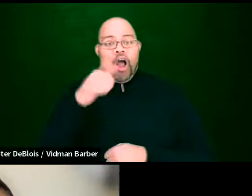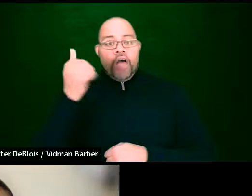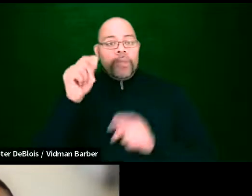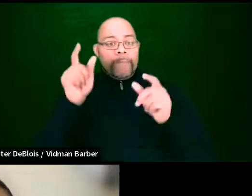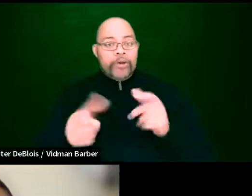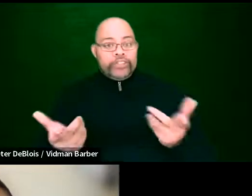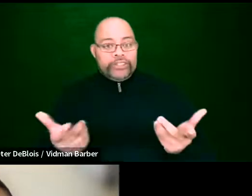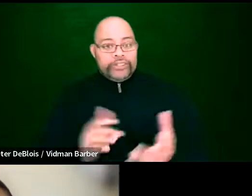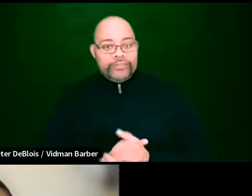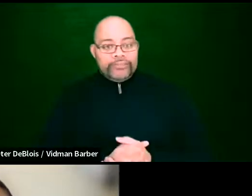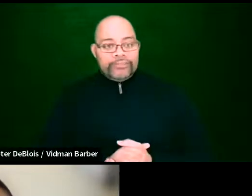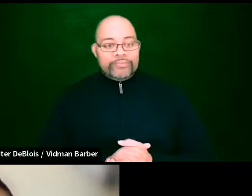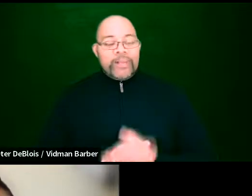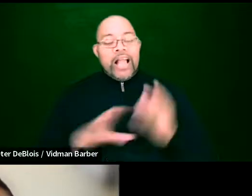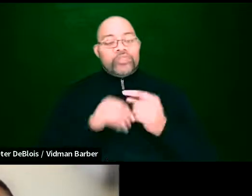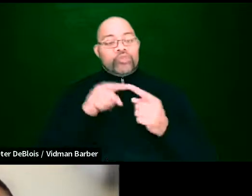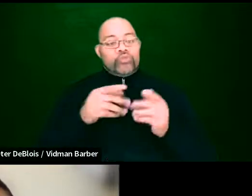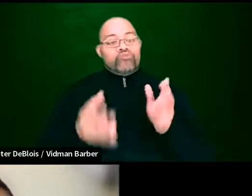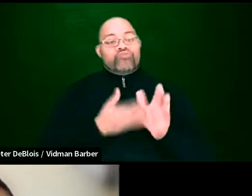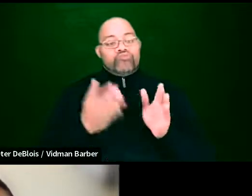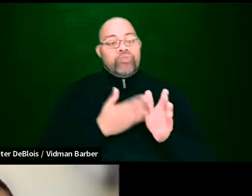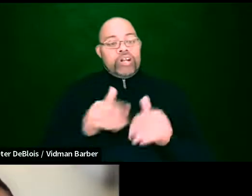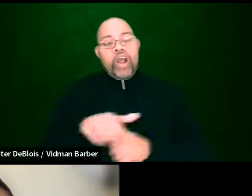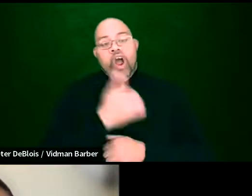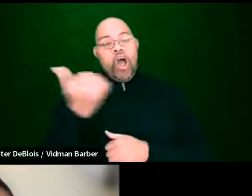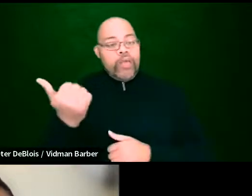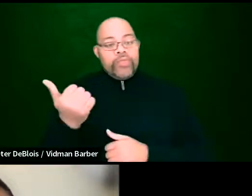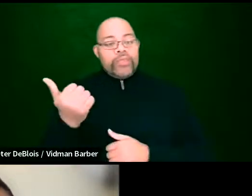person. In addition to running a